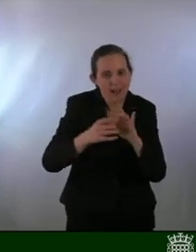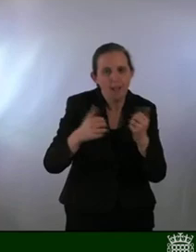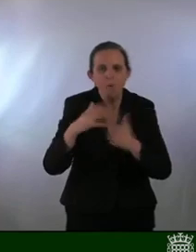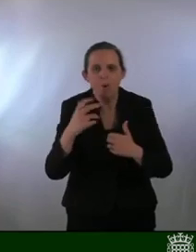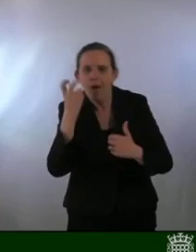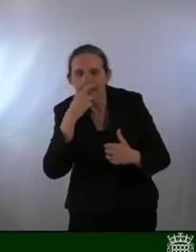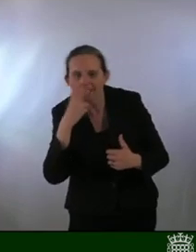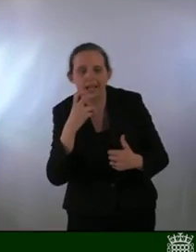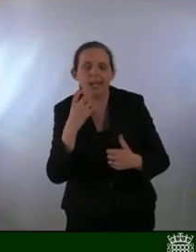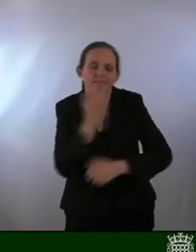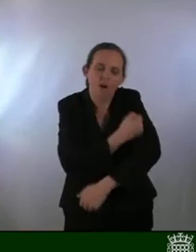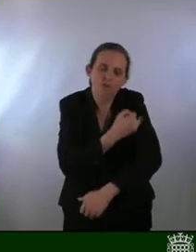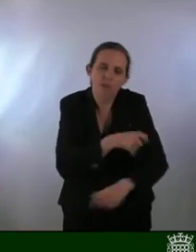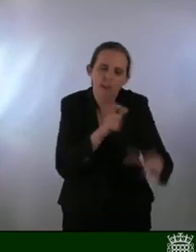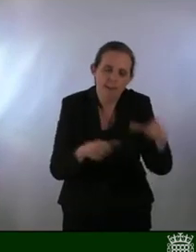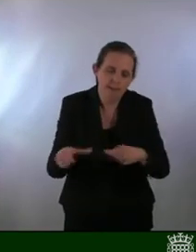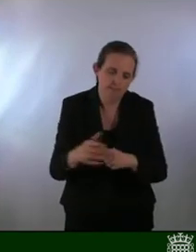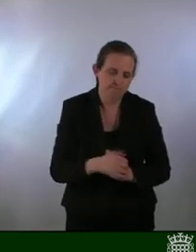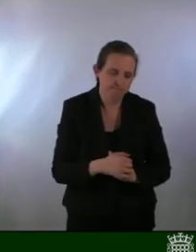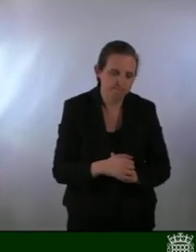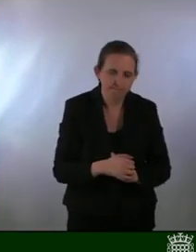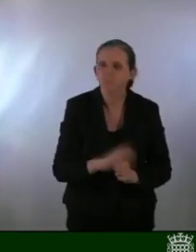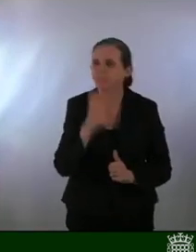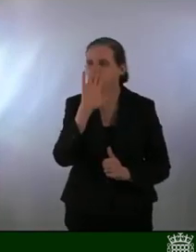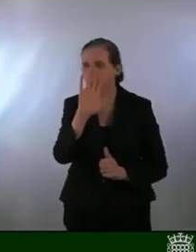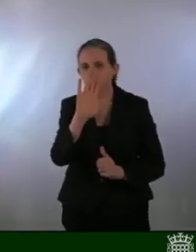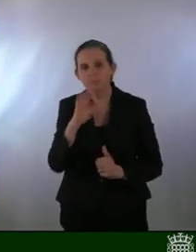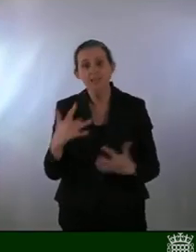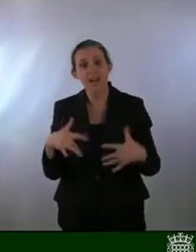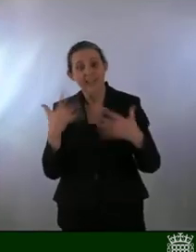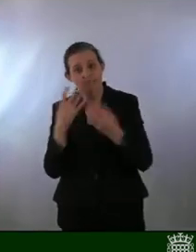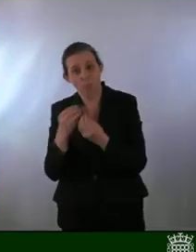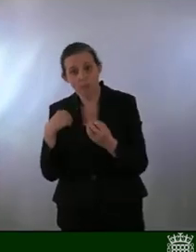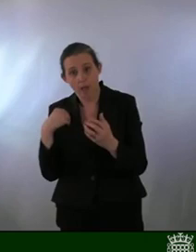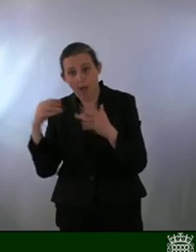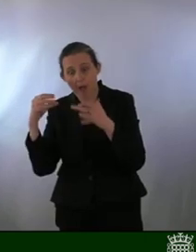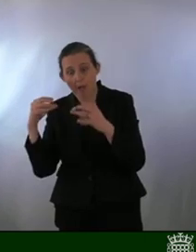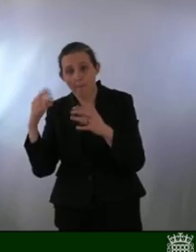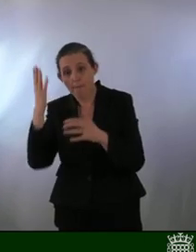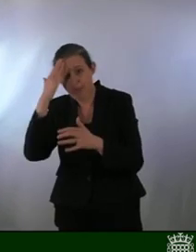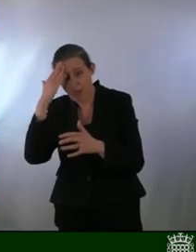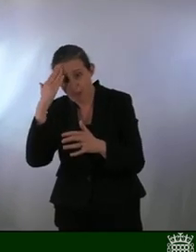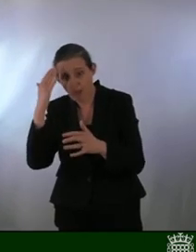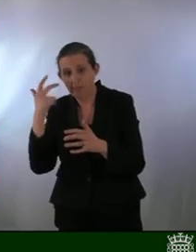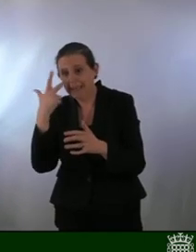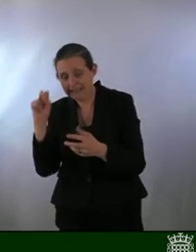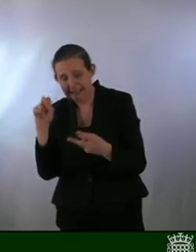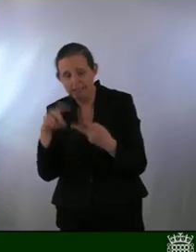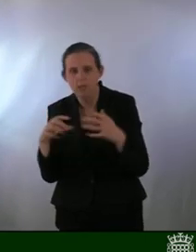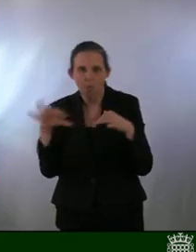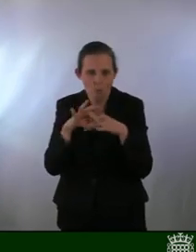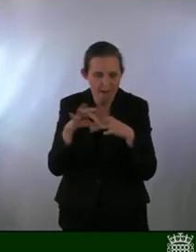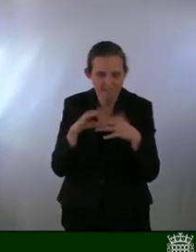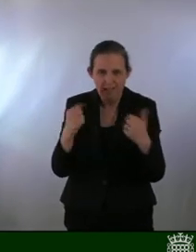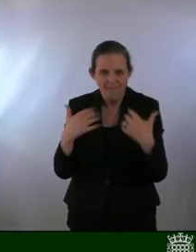with my 80-year-old mother, my wife who has a heart condition, my daughter and sons who attend educational settings,